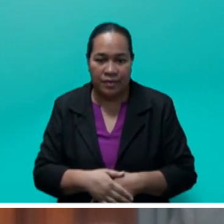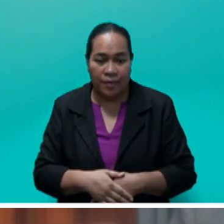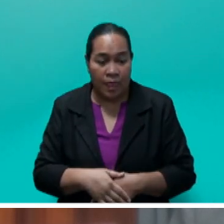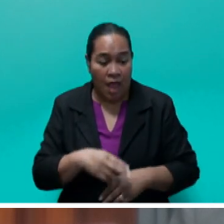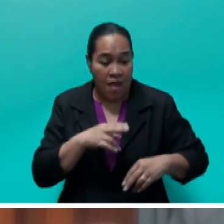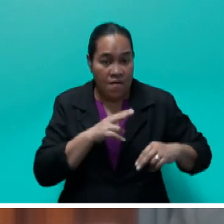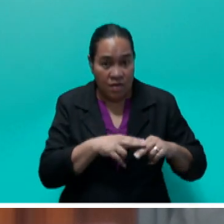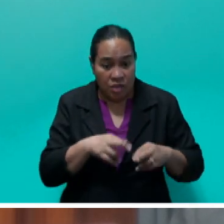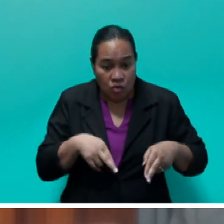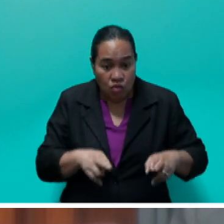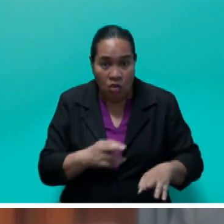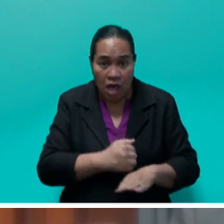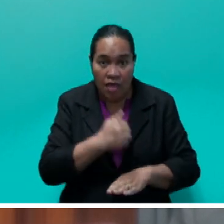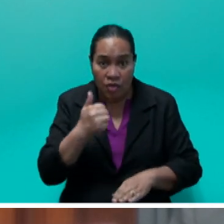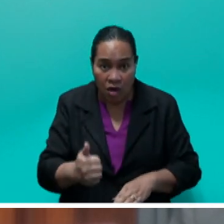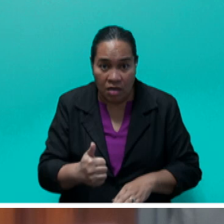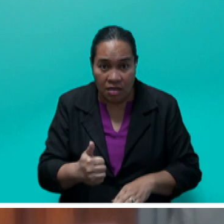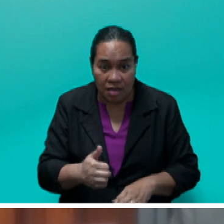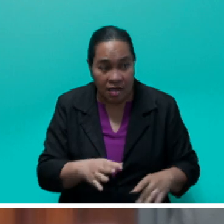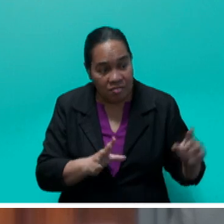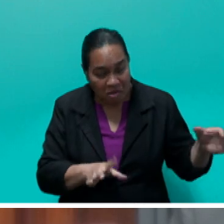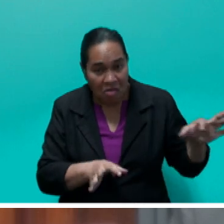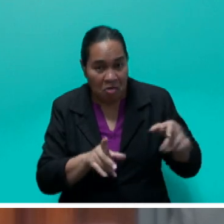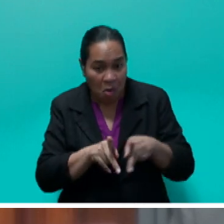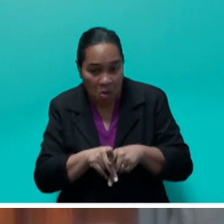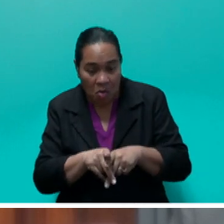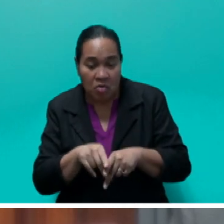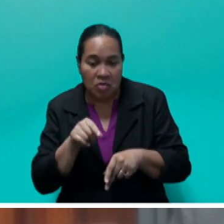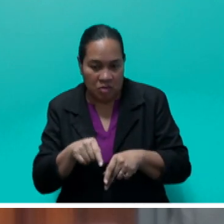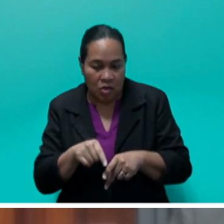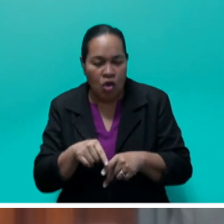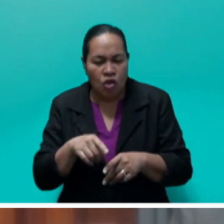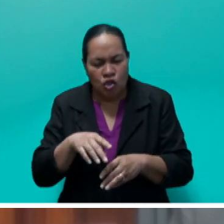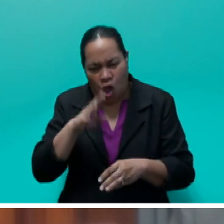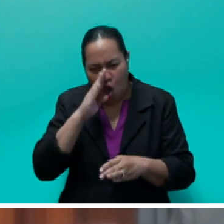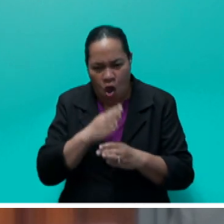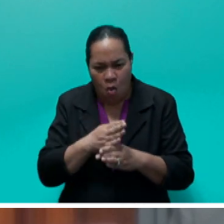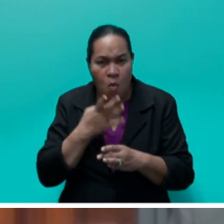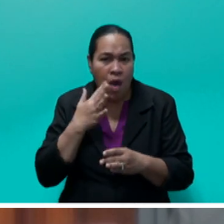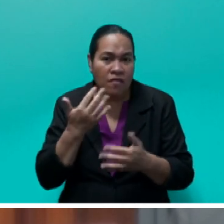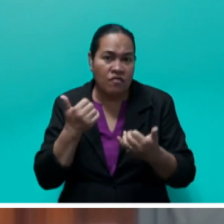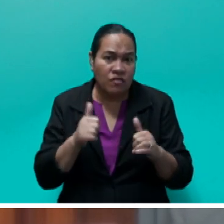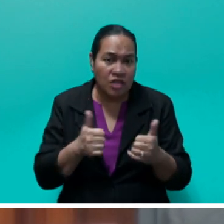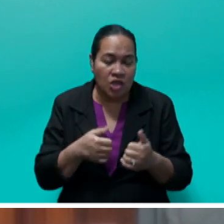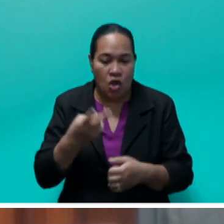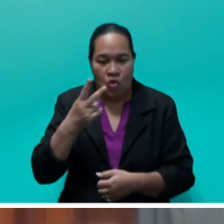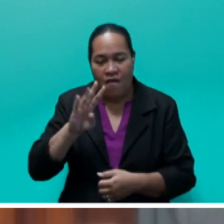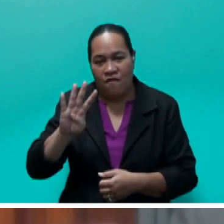Fiji Road Authority, the port construction is anticipated to be completed on the 24th